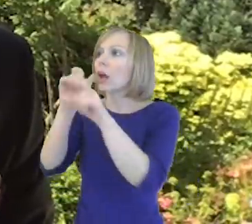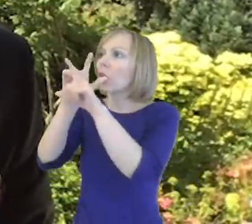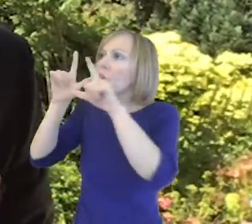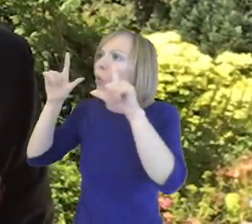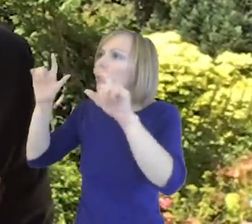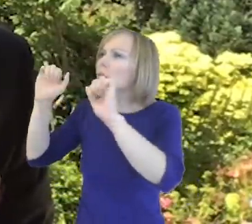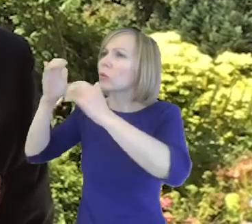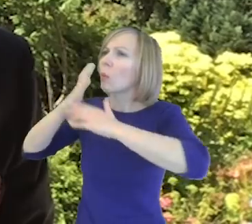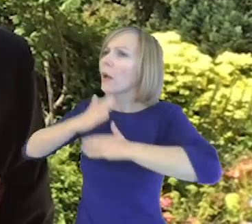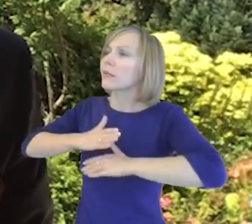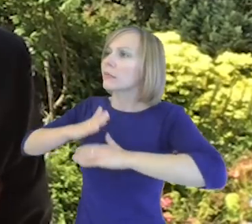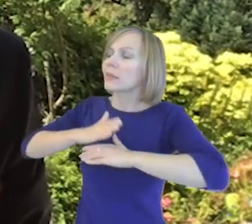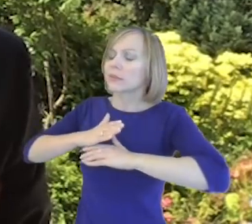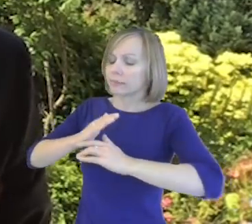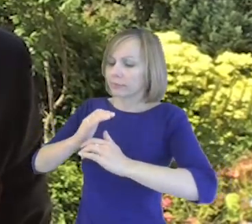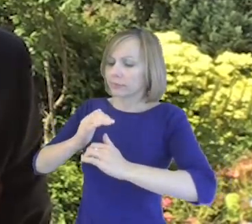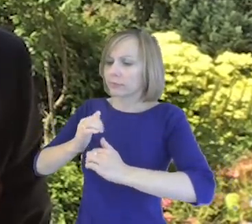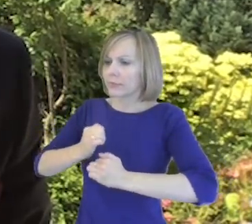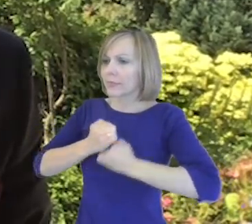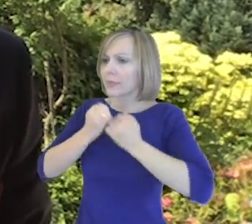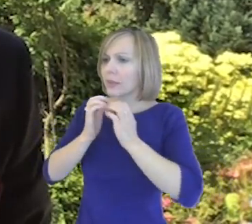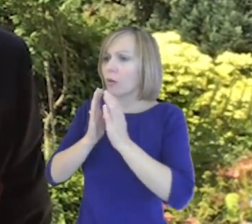Lord, in thy mercy,